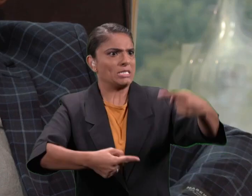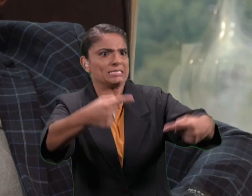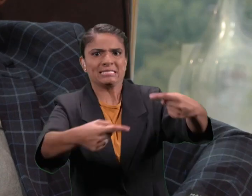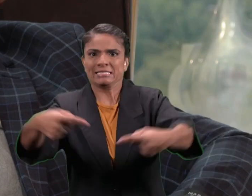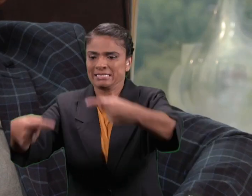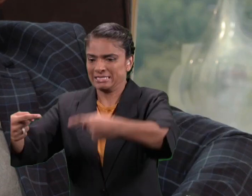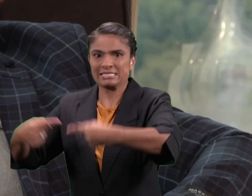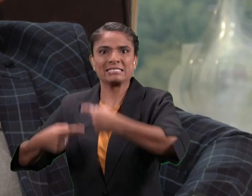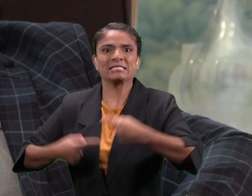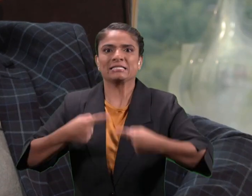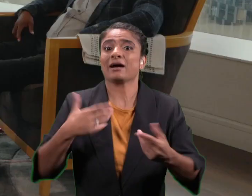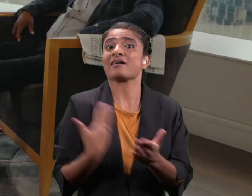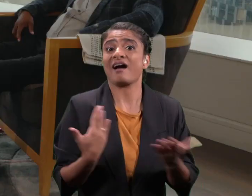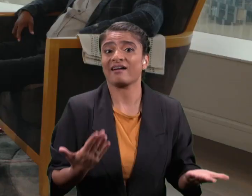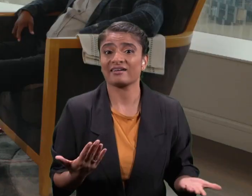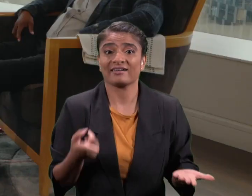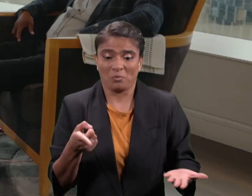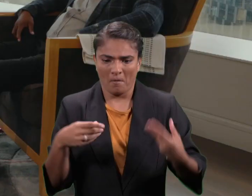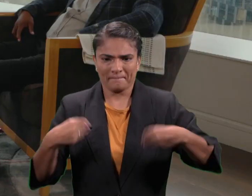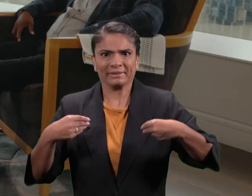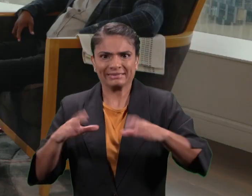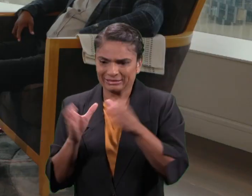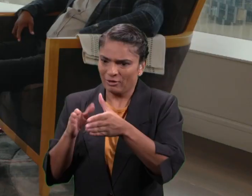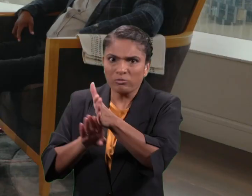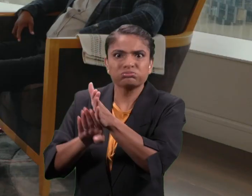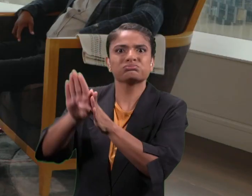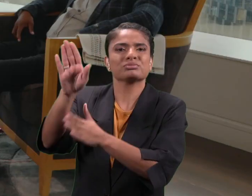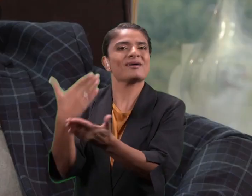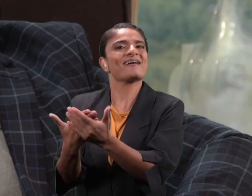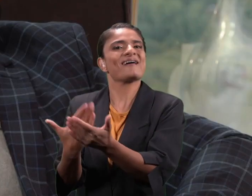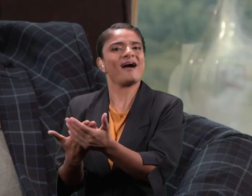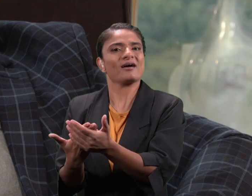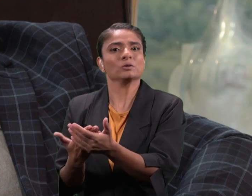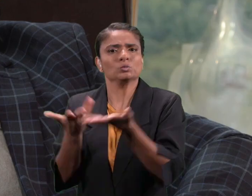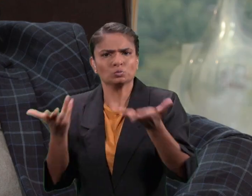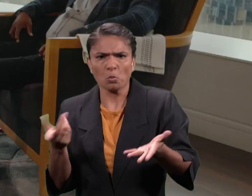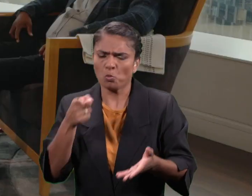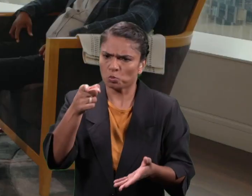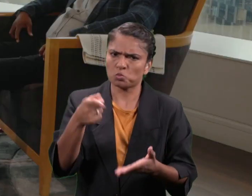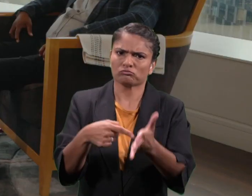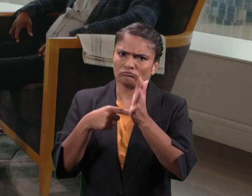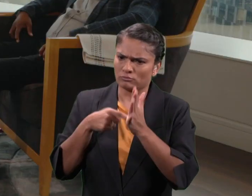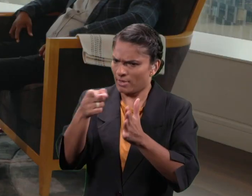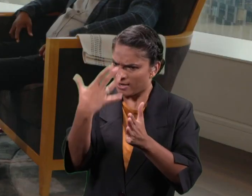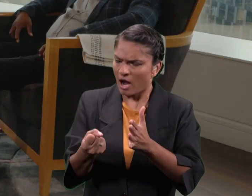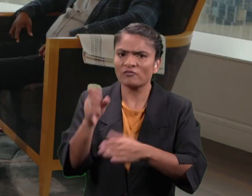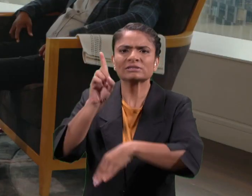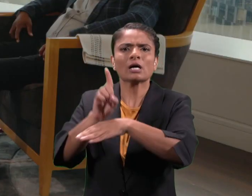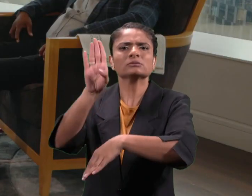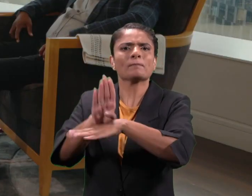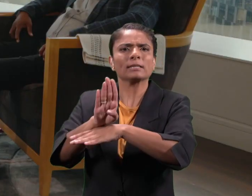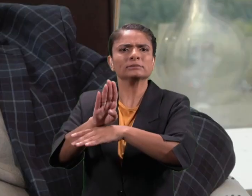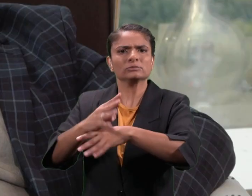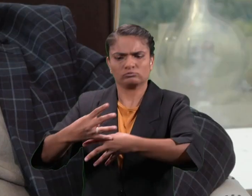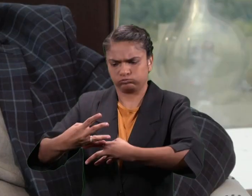more competitive it is, you know. At the end of the day. So it benefits business. So you are known to have